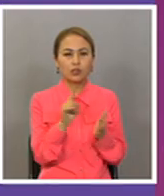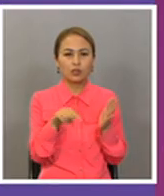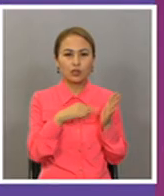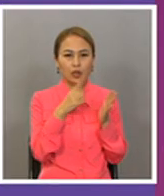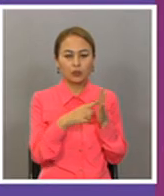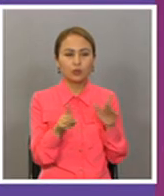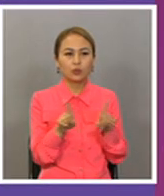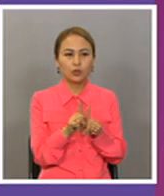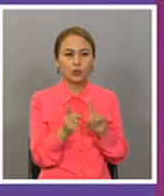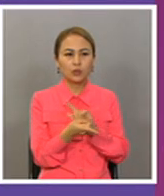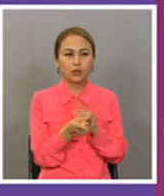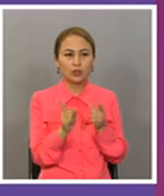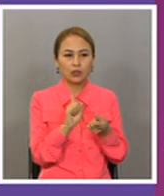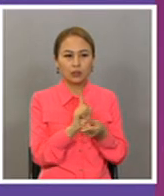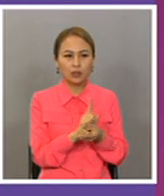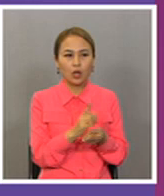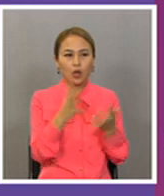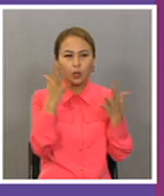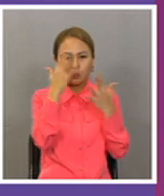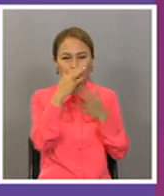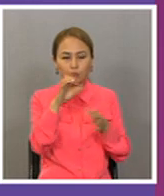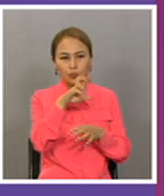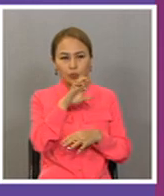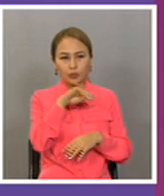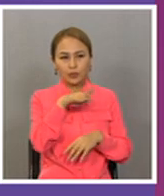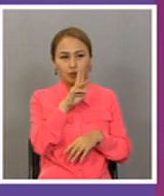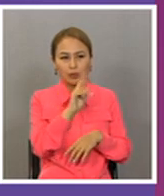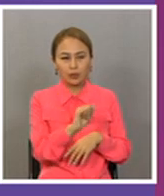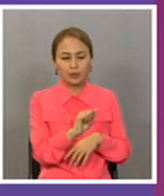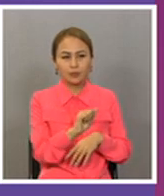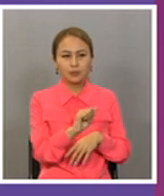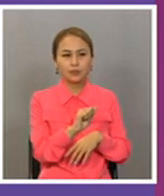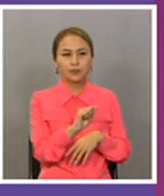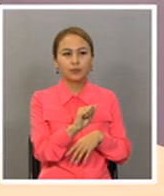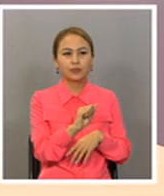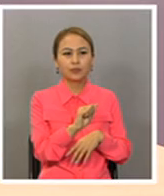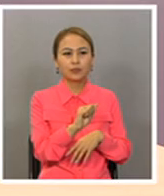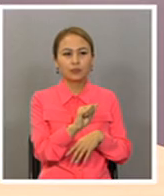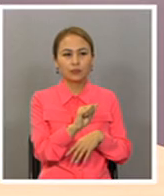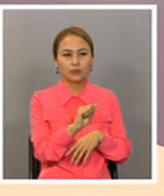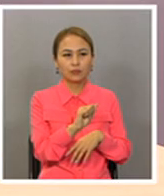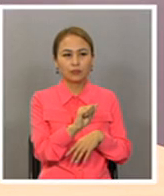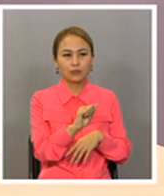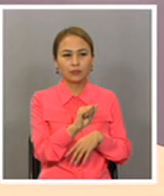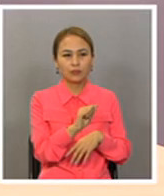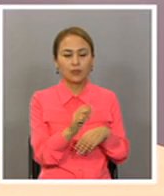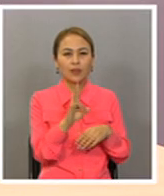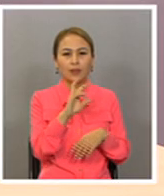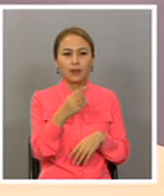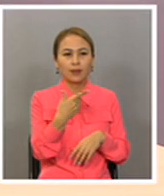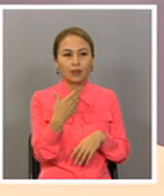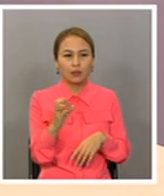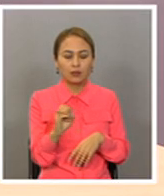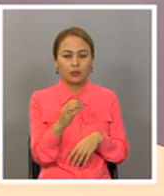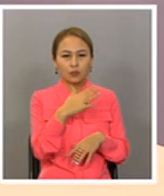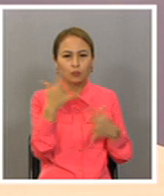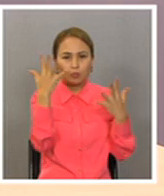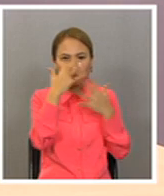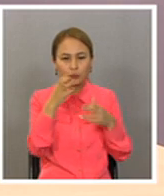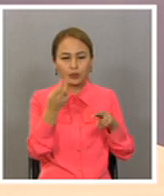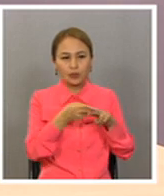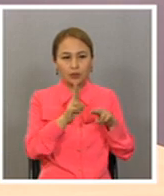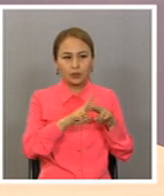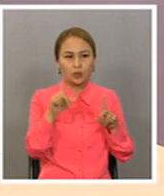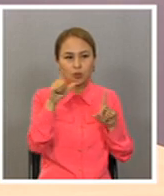özgerdi. Bultka kanday sıraq koyladı? Nege? Bult degen sözge